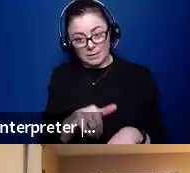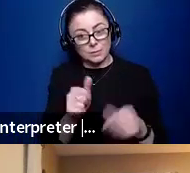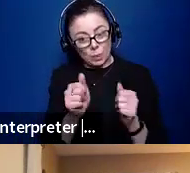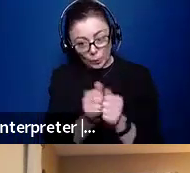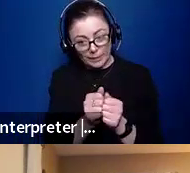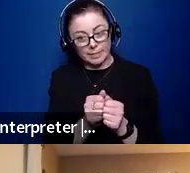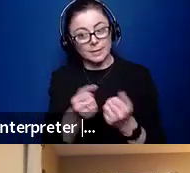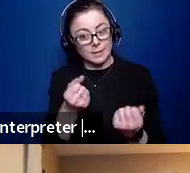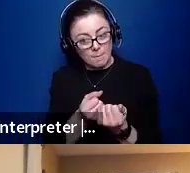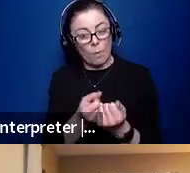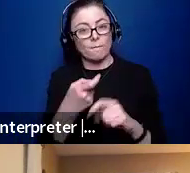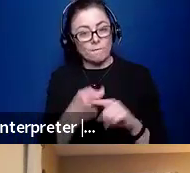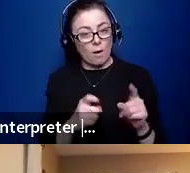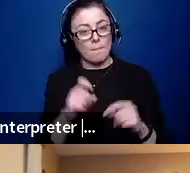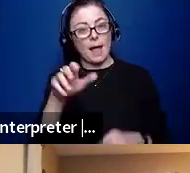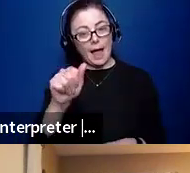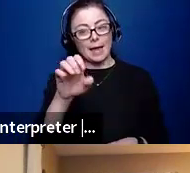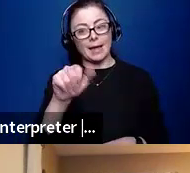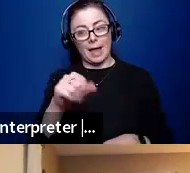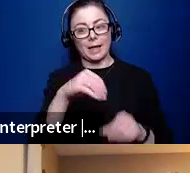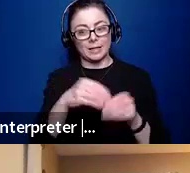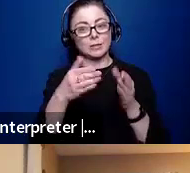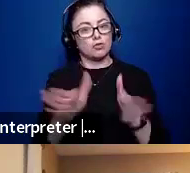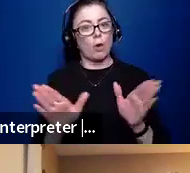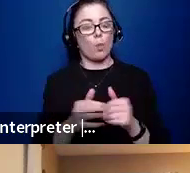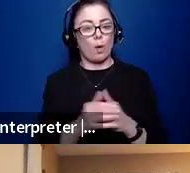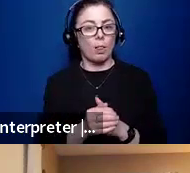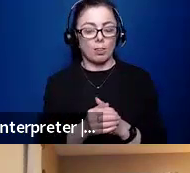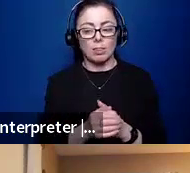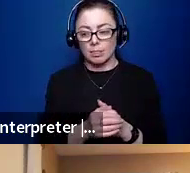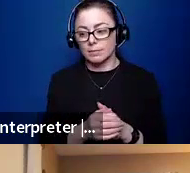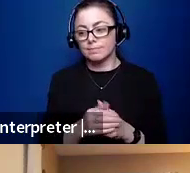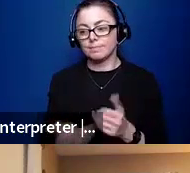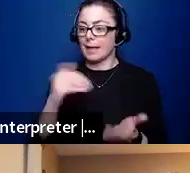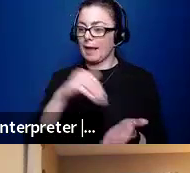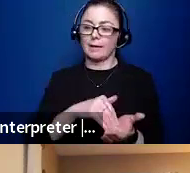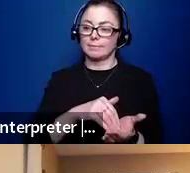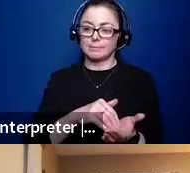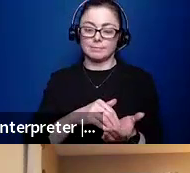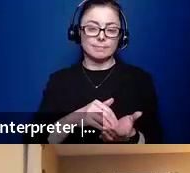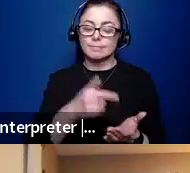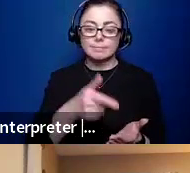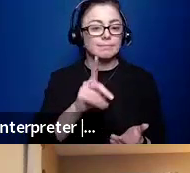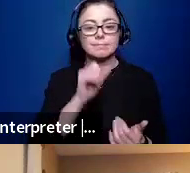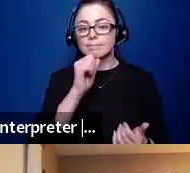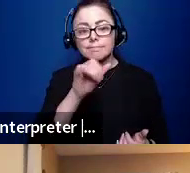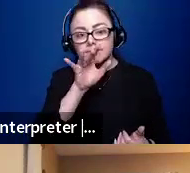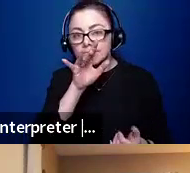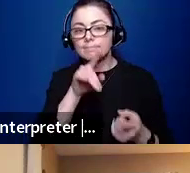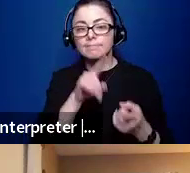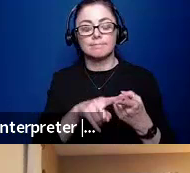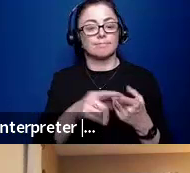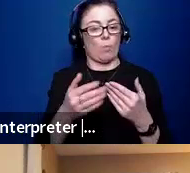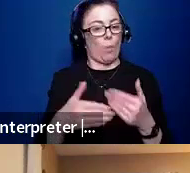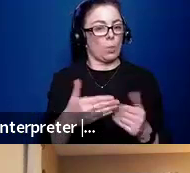the support from the AEA in general. Again, like I said, he didn't speak until he was almost 4 years